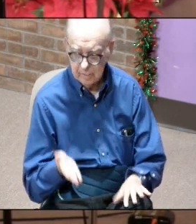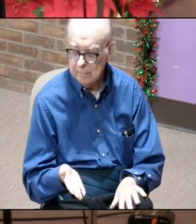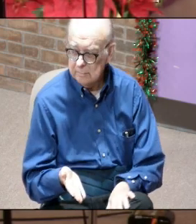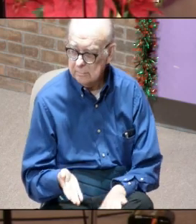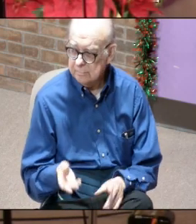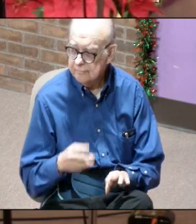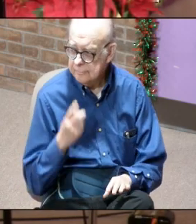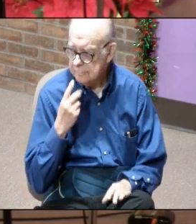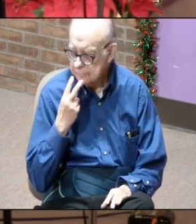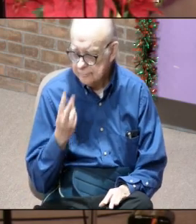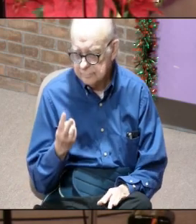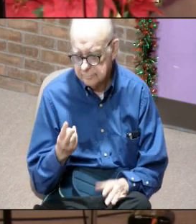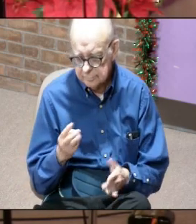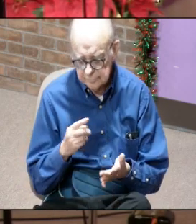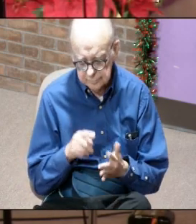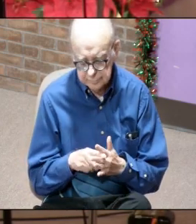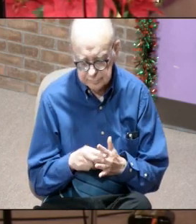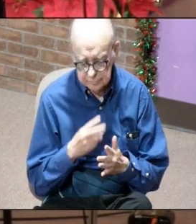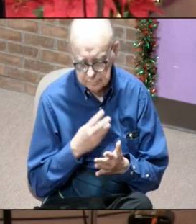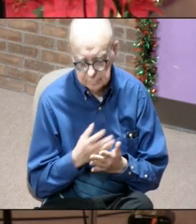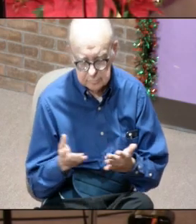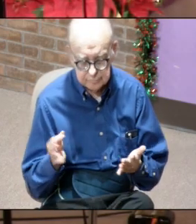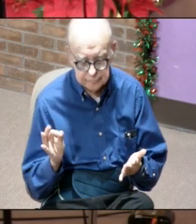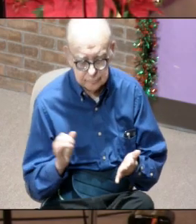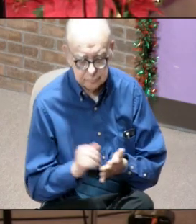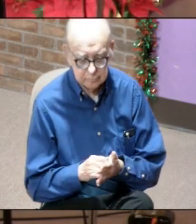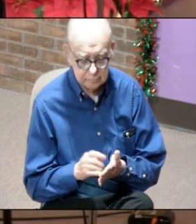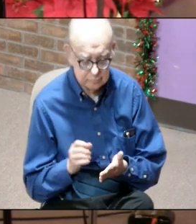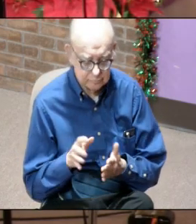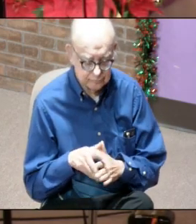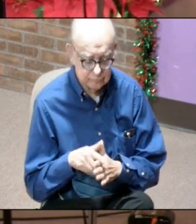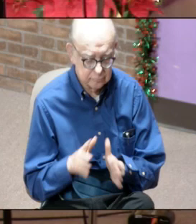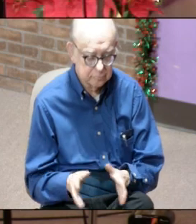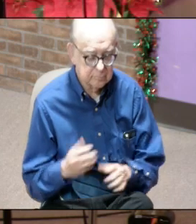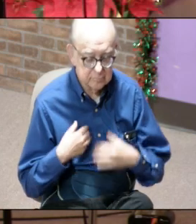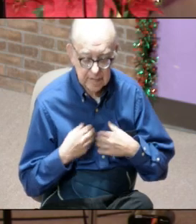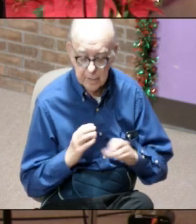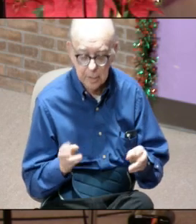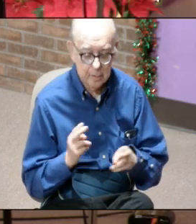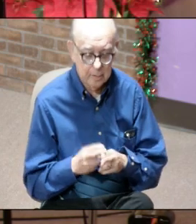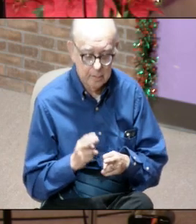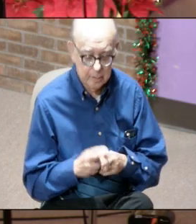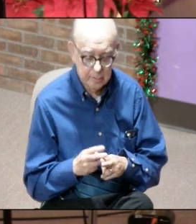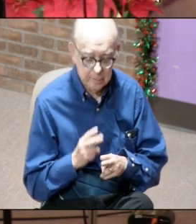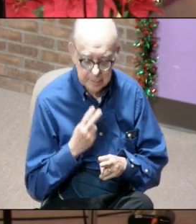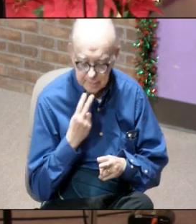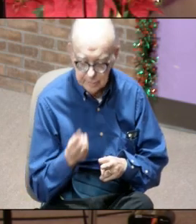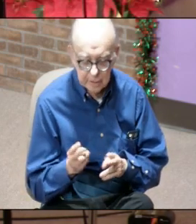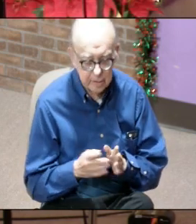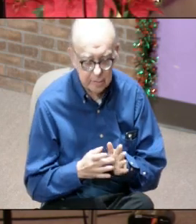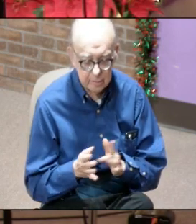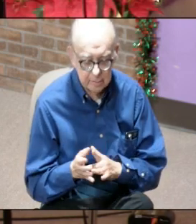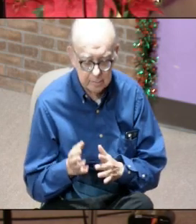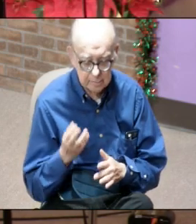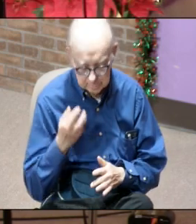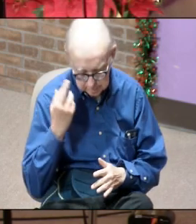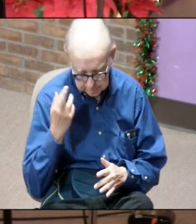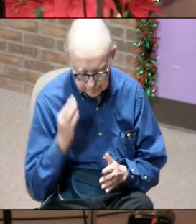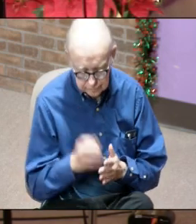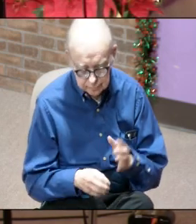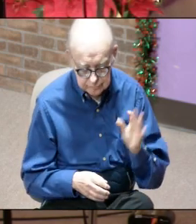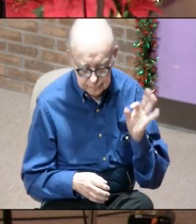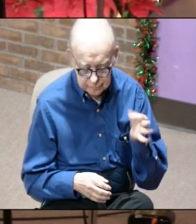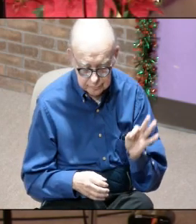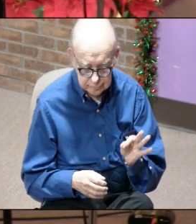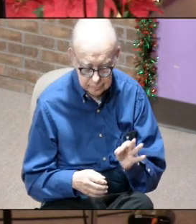when you begin to look at the things of this, the rider was nameless, but yet when you look at Jesus in Revelation chapter